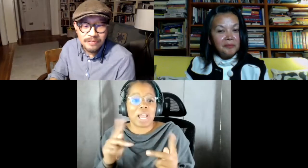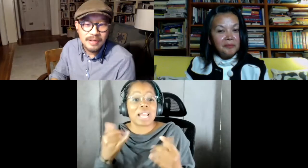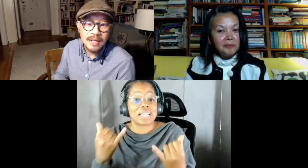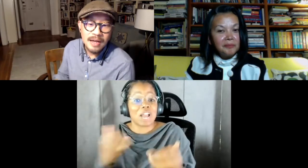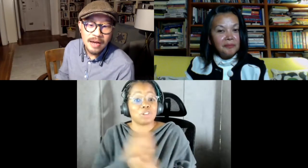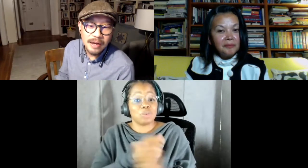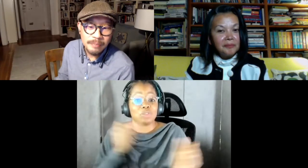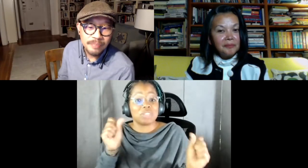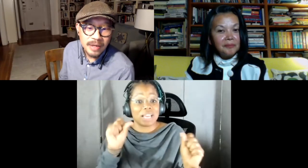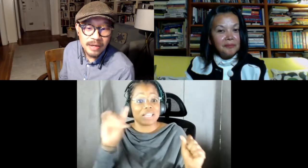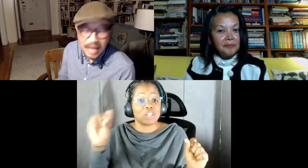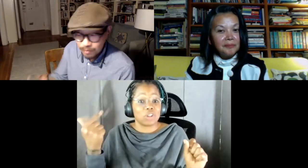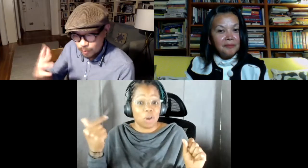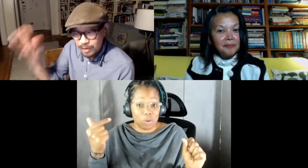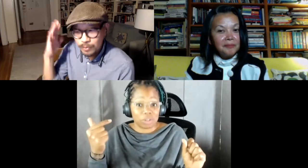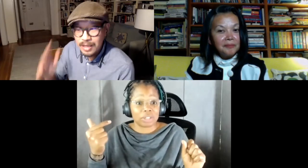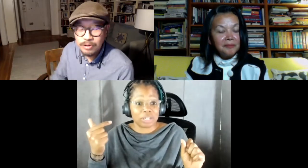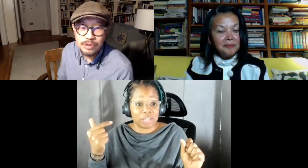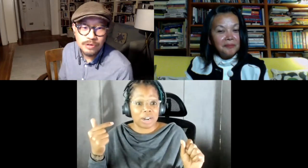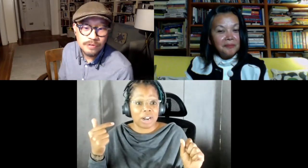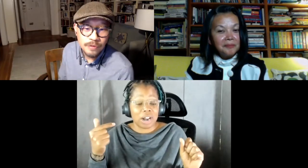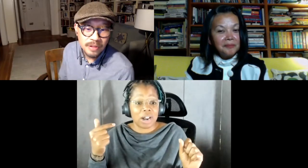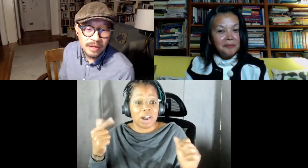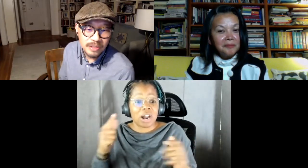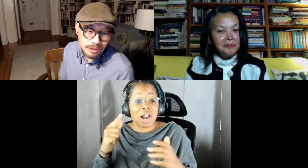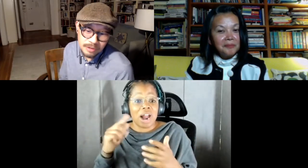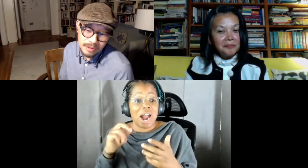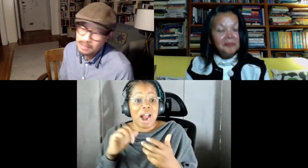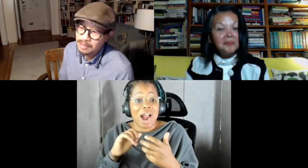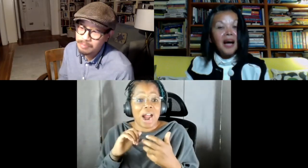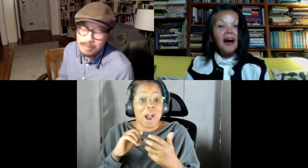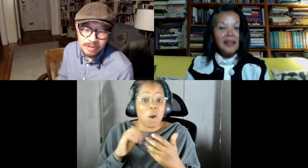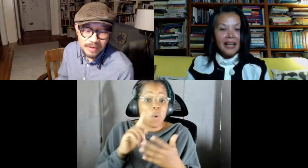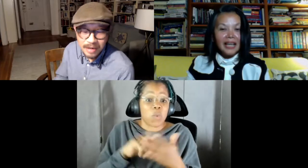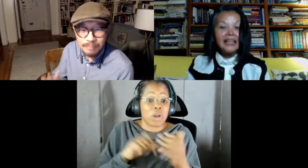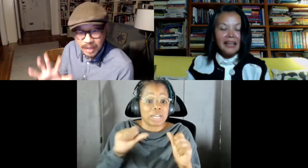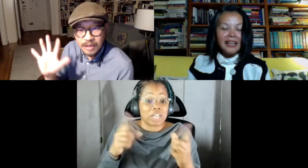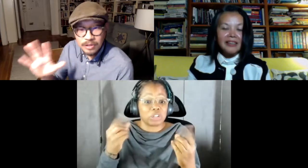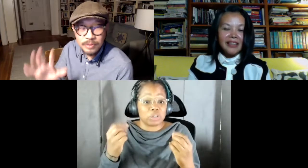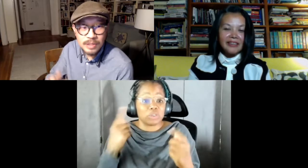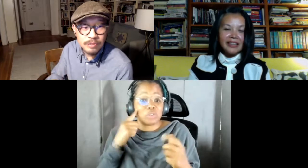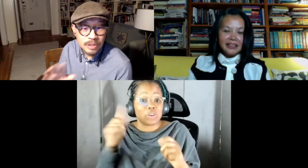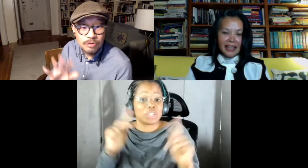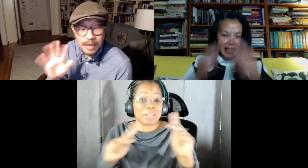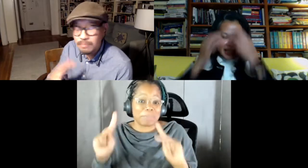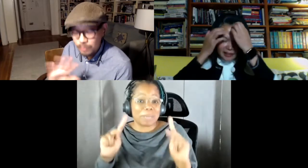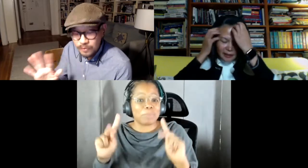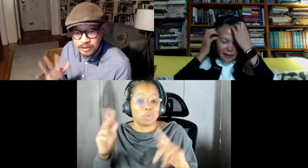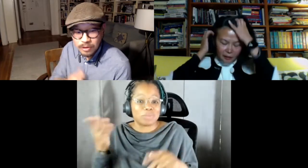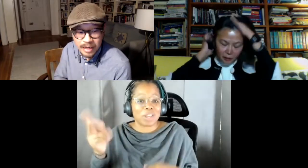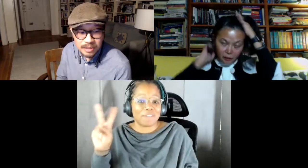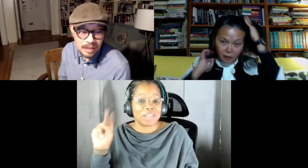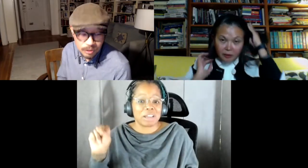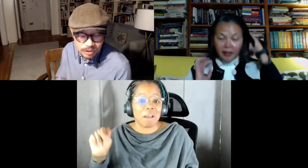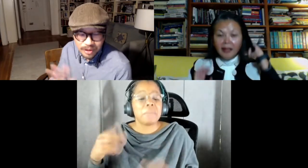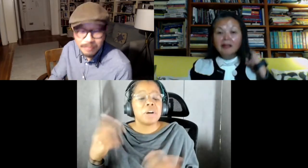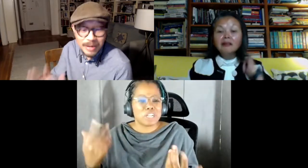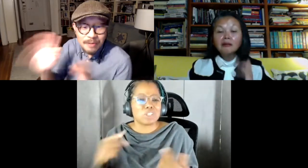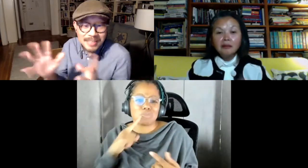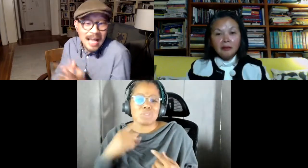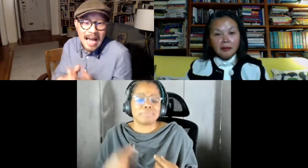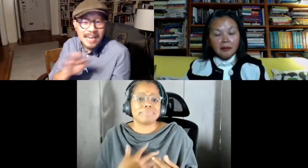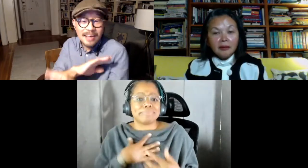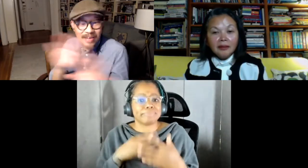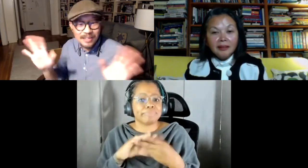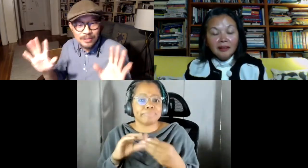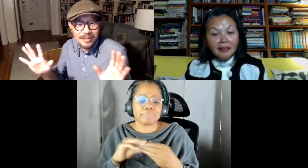dog's life. What can you do for the children and the people in Vietnam?" So it was a great moving story, actually, and use of dog. But